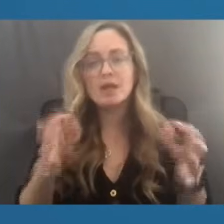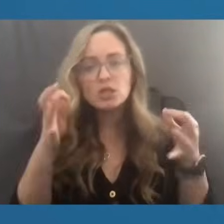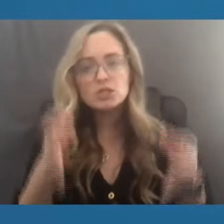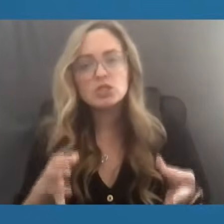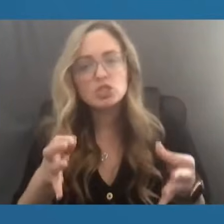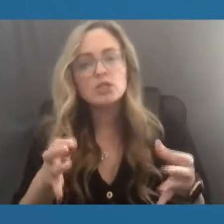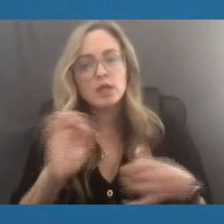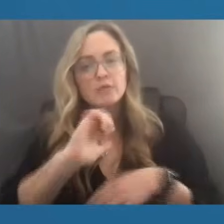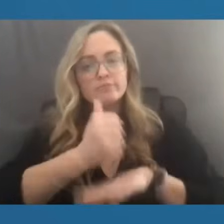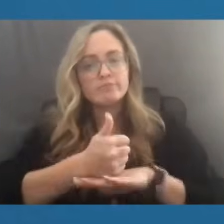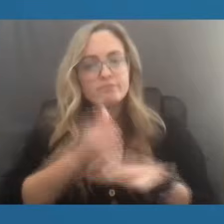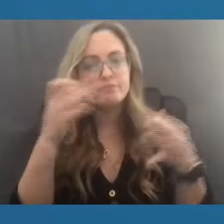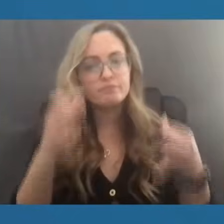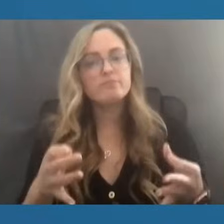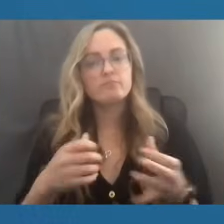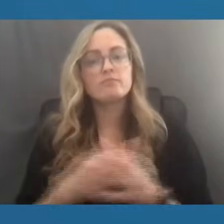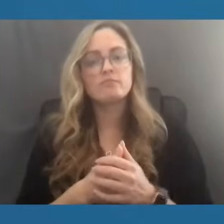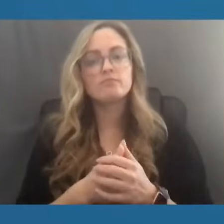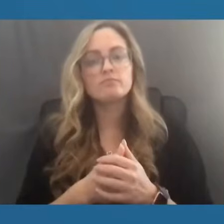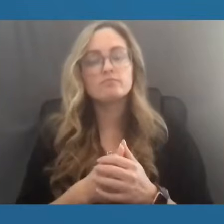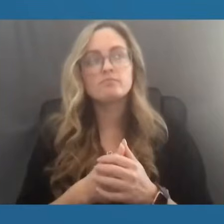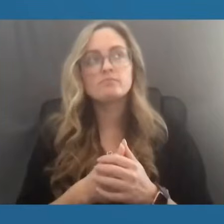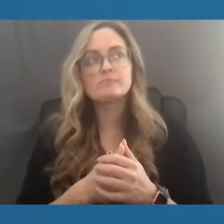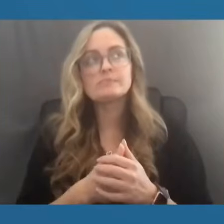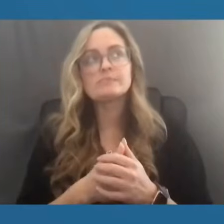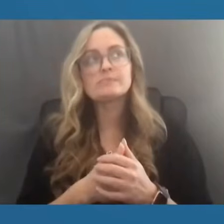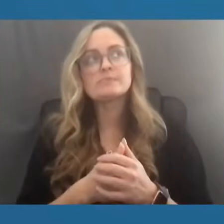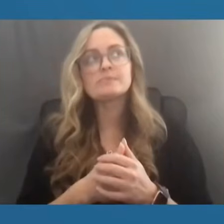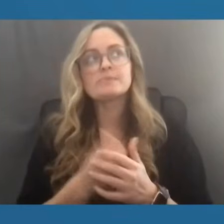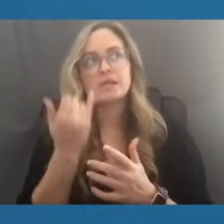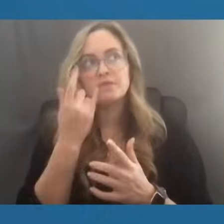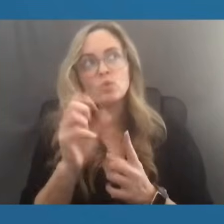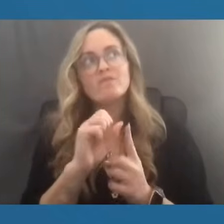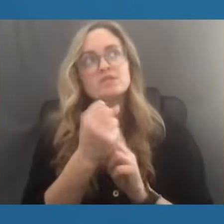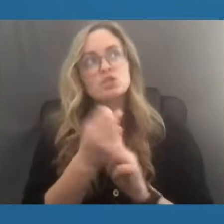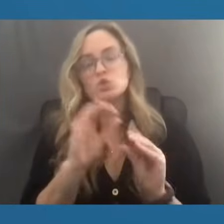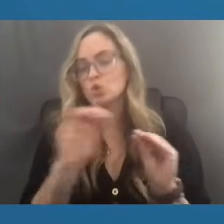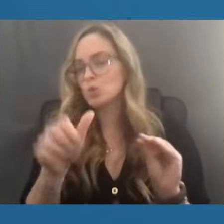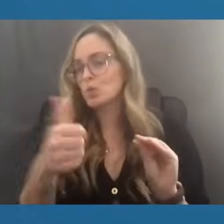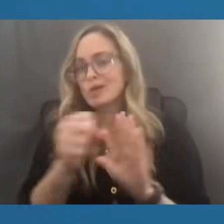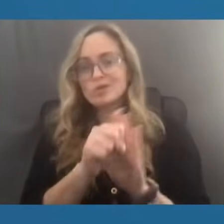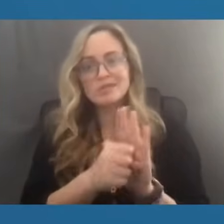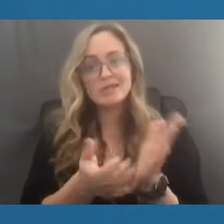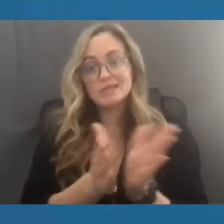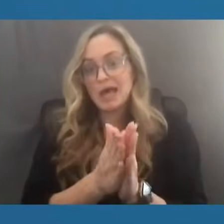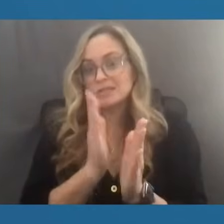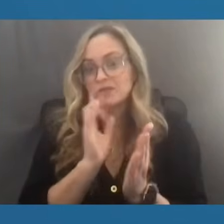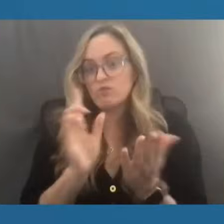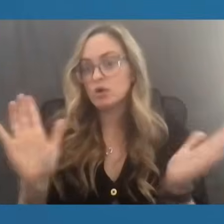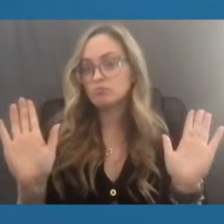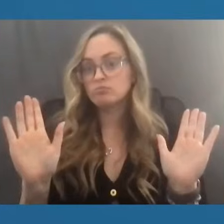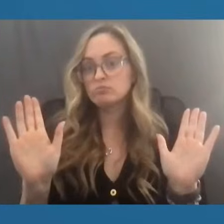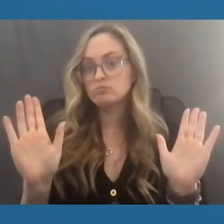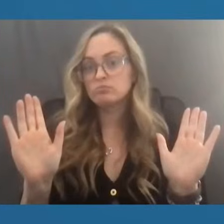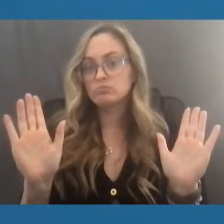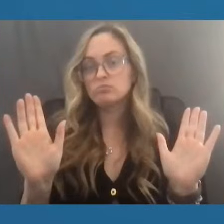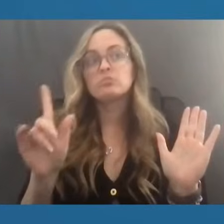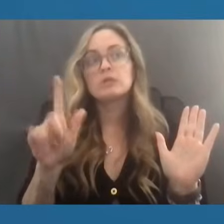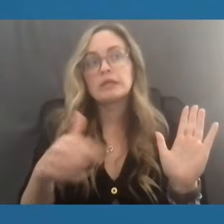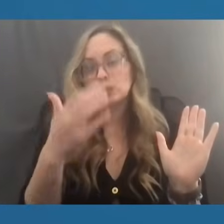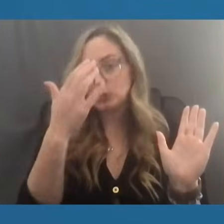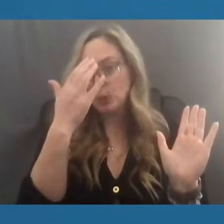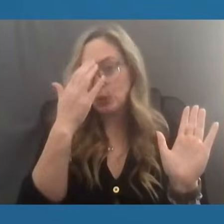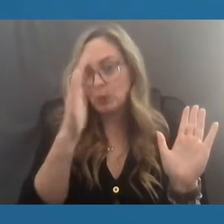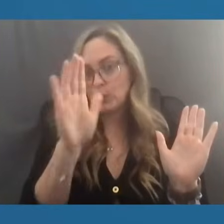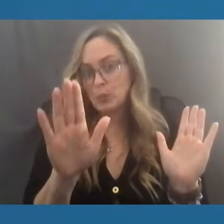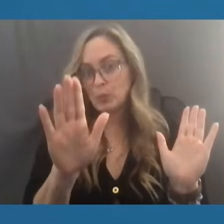made in a situation that no other state is asking for. You need to know this,